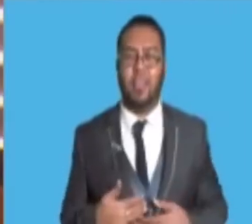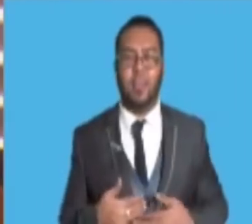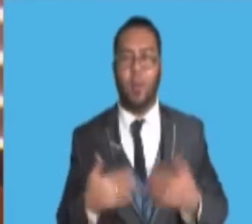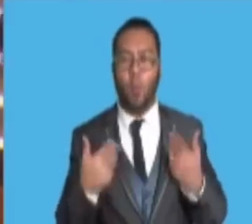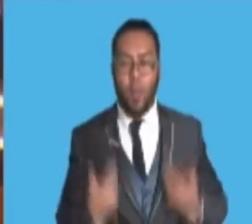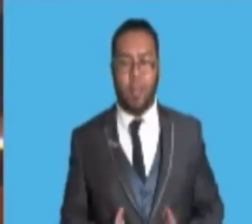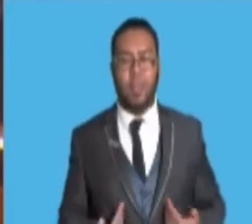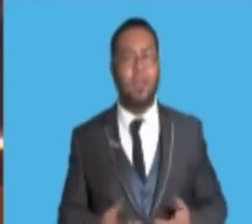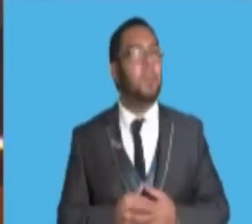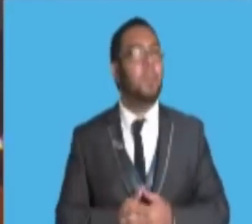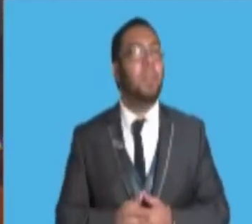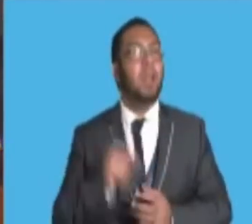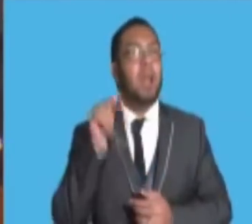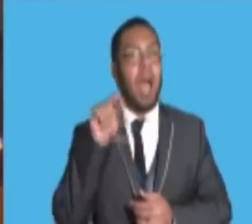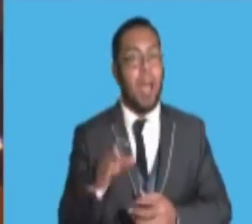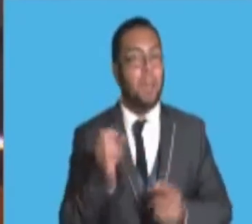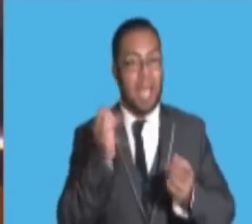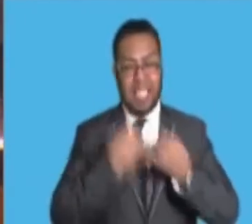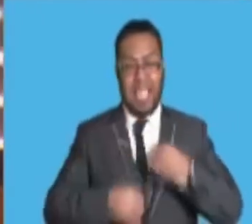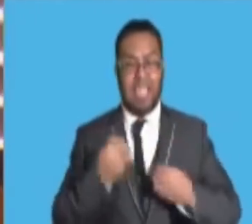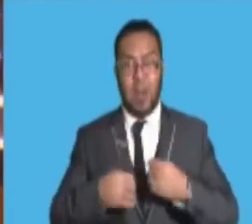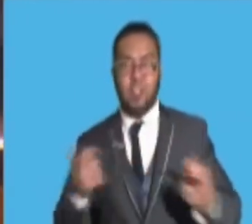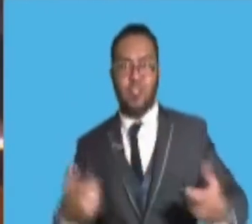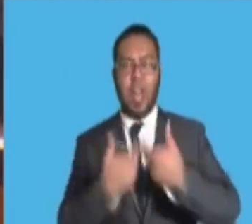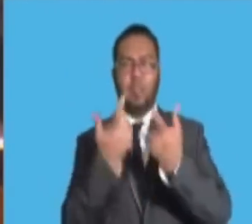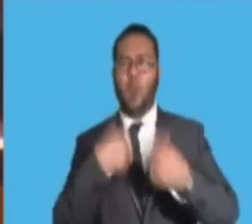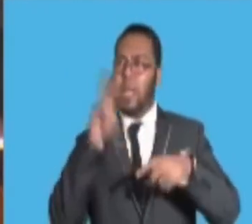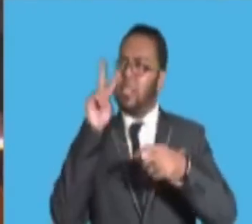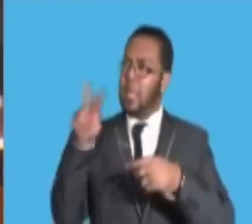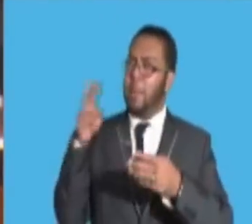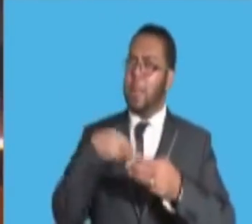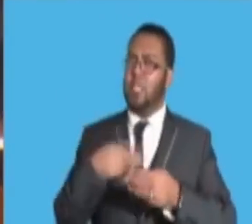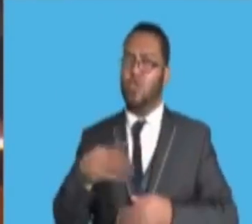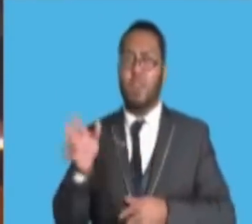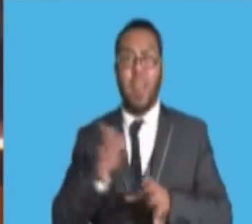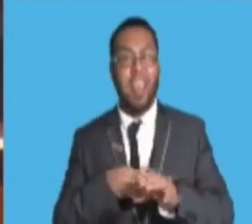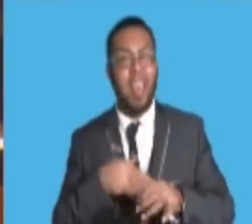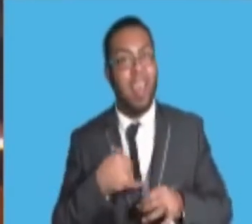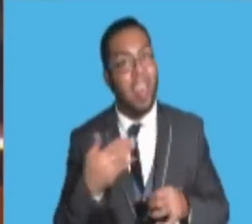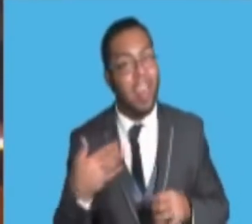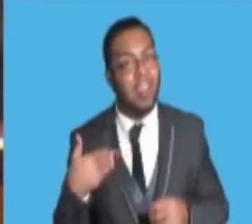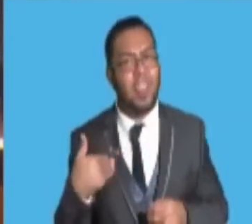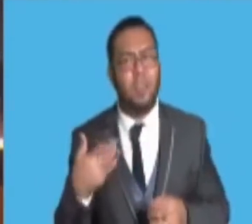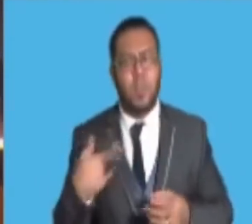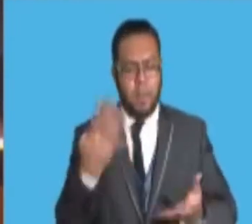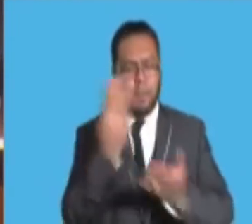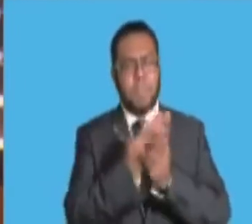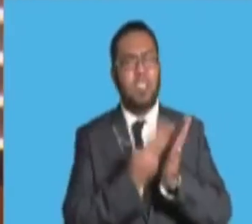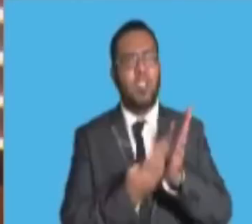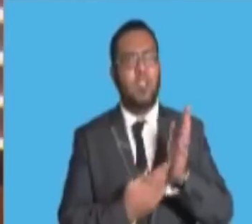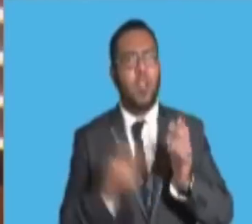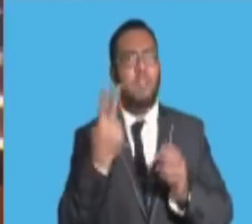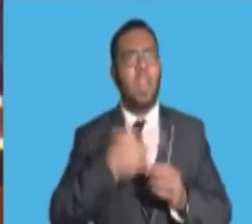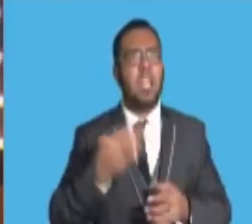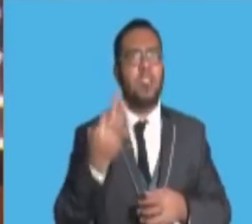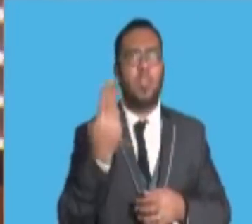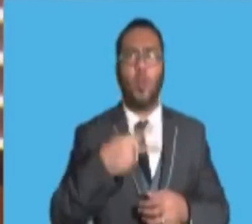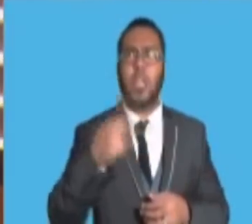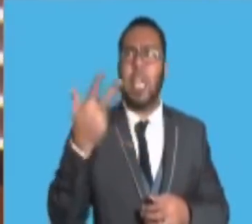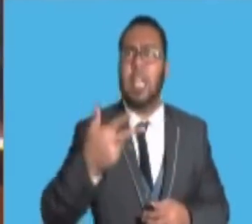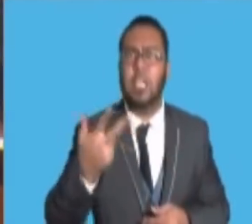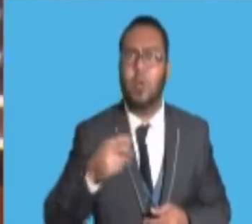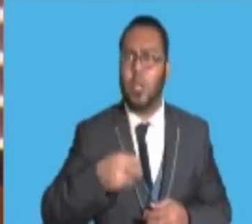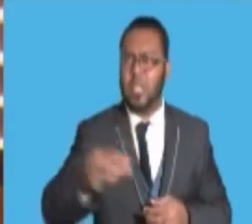as well as challenged when I look at the Ministry of Health and Medical Services annual budget for the financial year